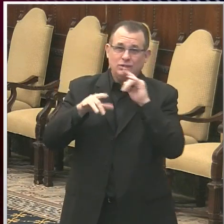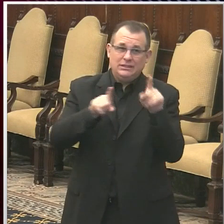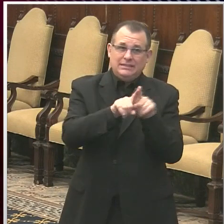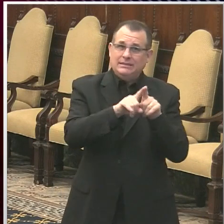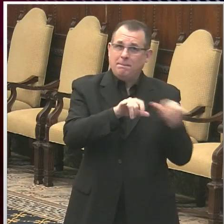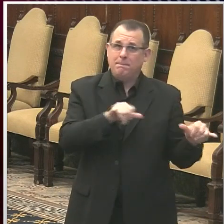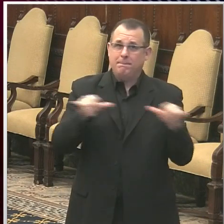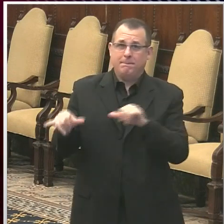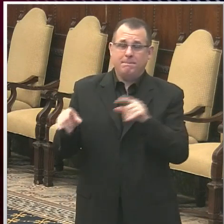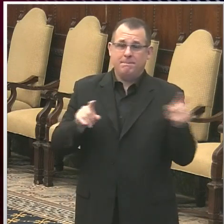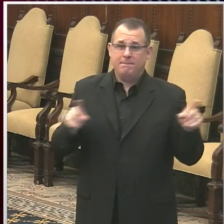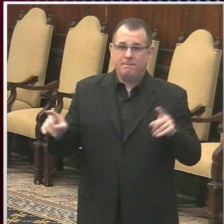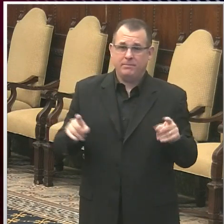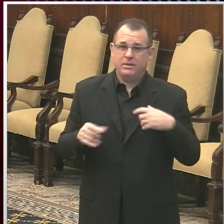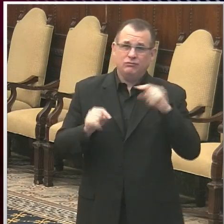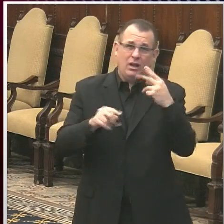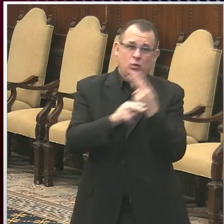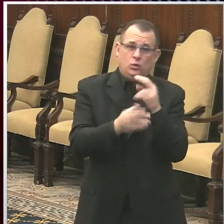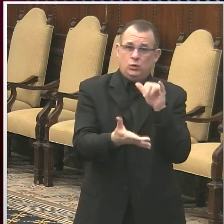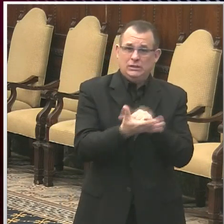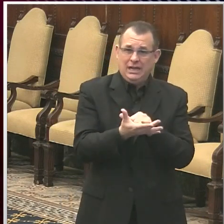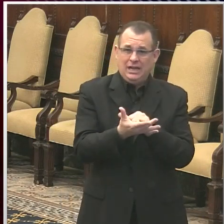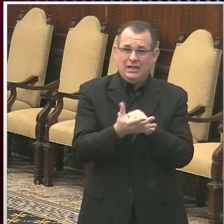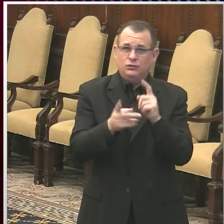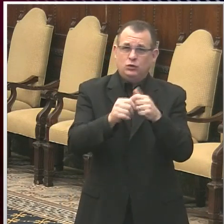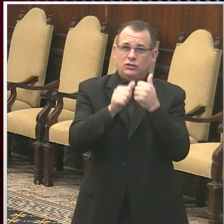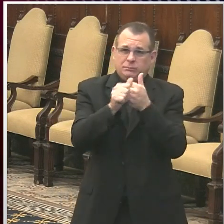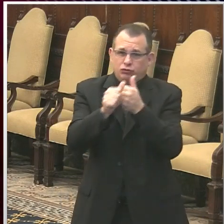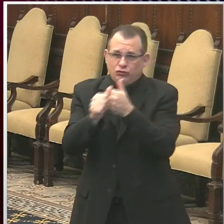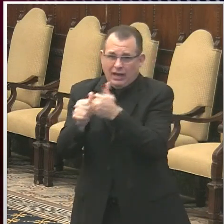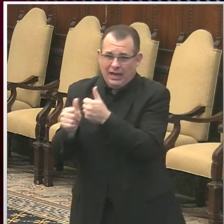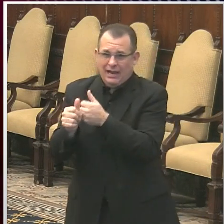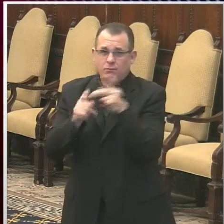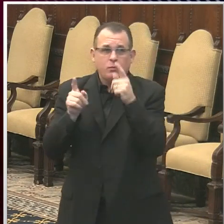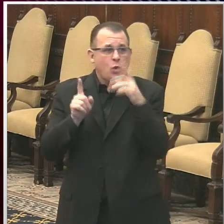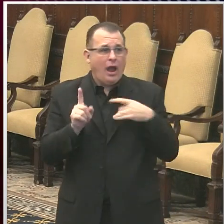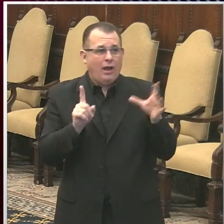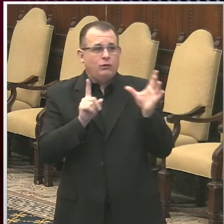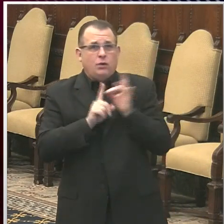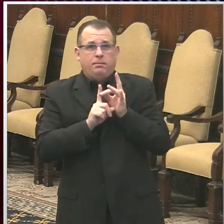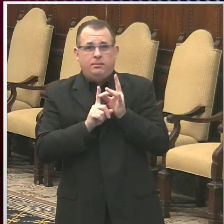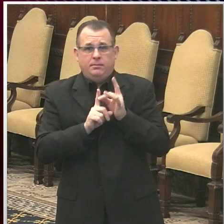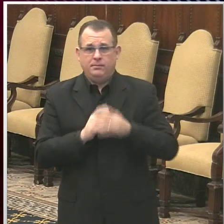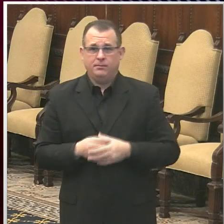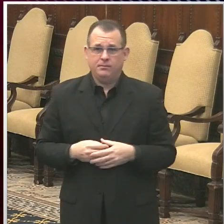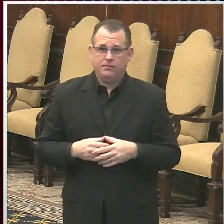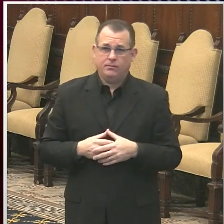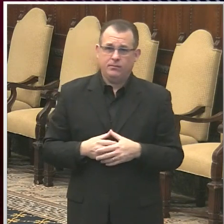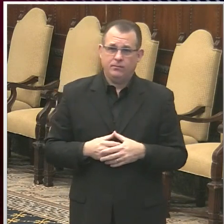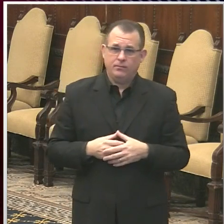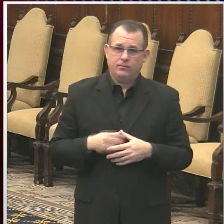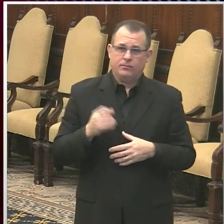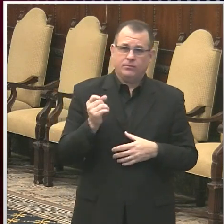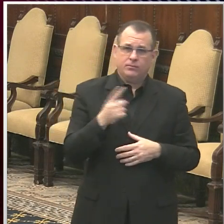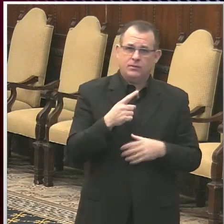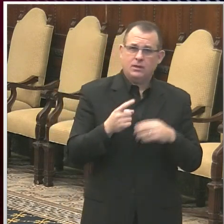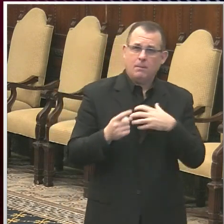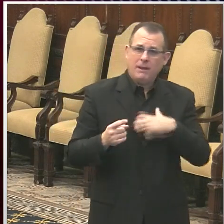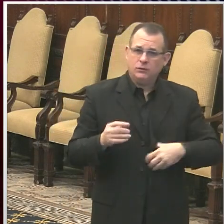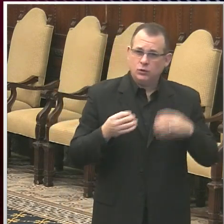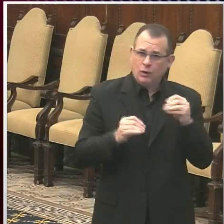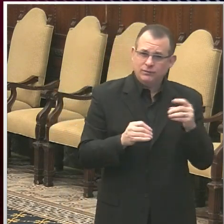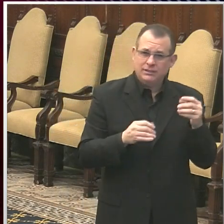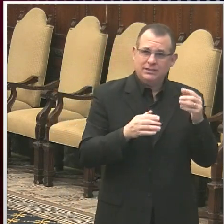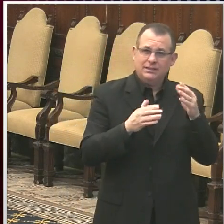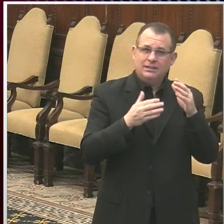the epidemic's progress across the city. Okay, second question. Is city leadership at all concerned about the risks posed by